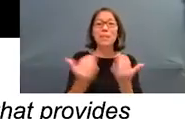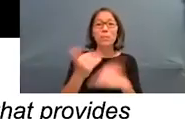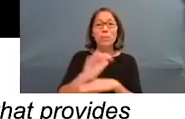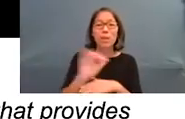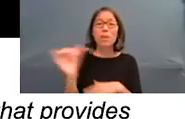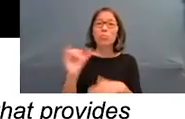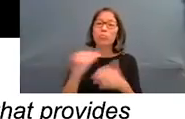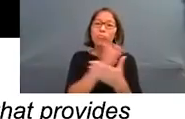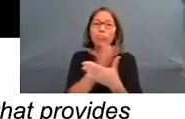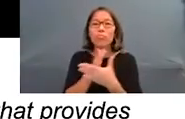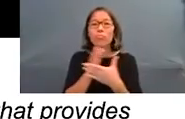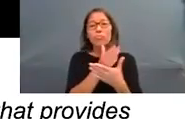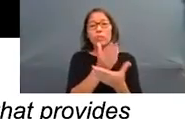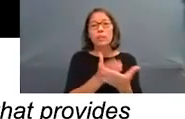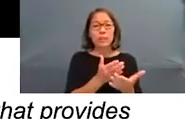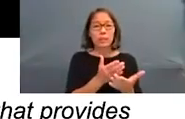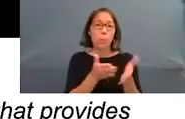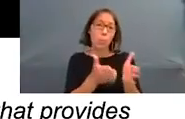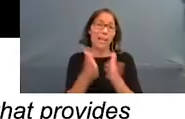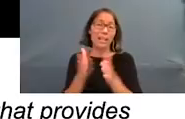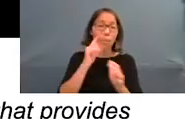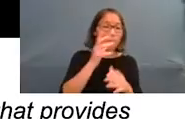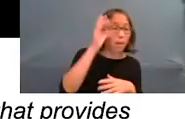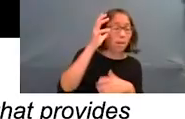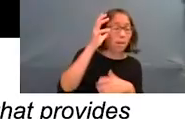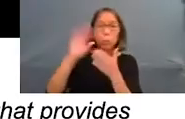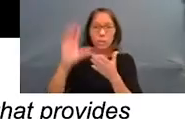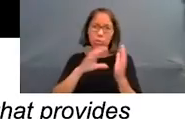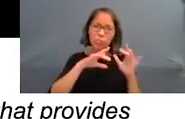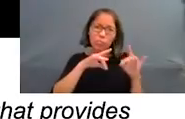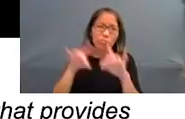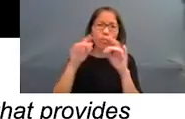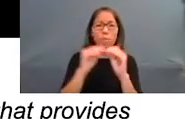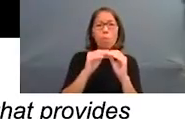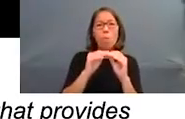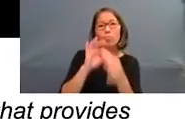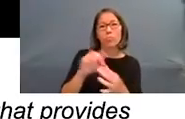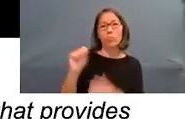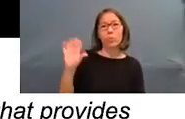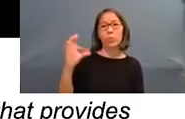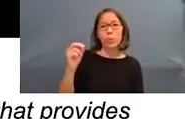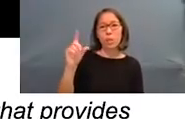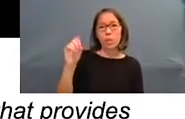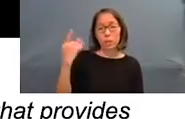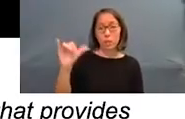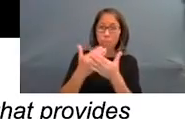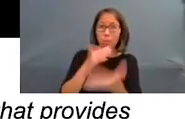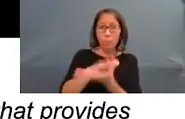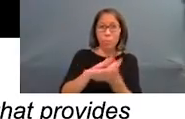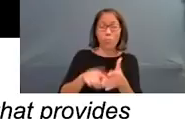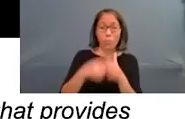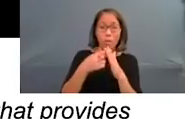that you as parents and students are going to be able to get some training and learn some more about Schoology before the school year starts. But really just as an